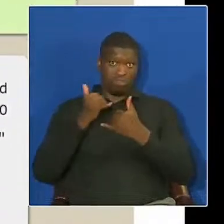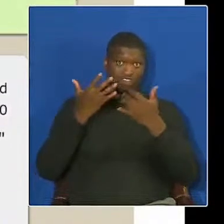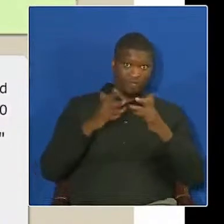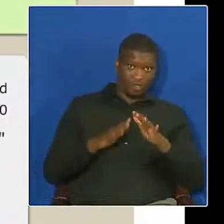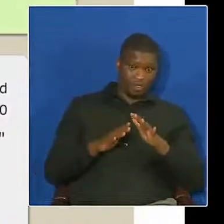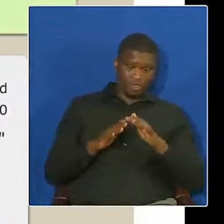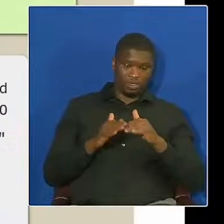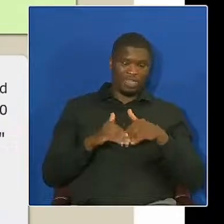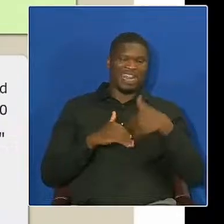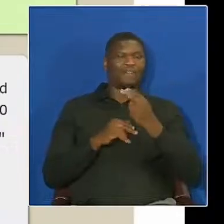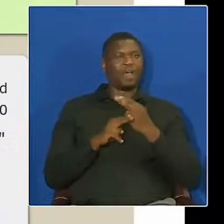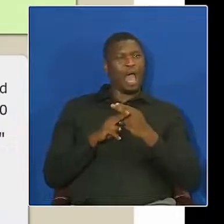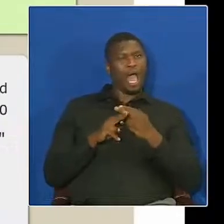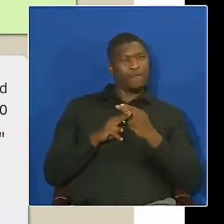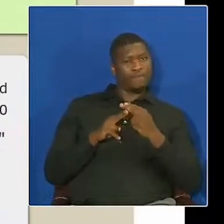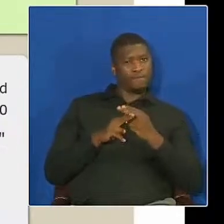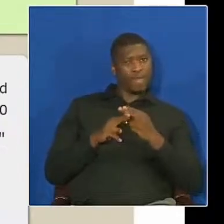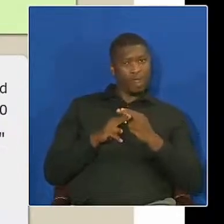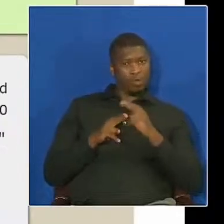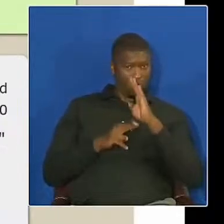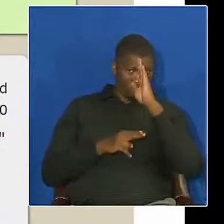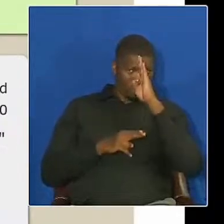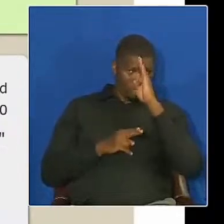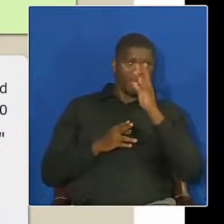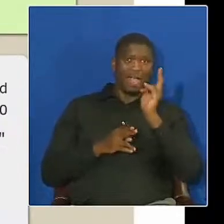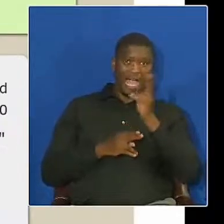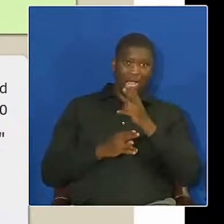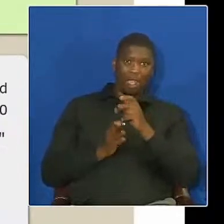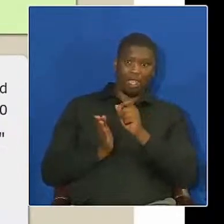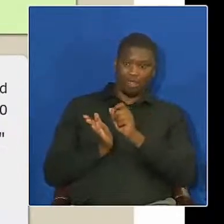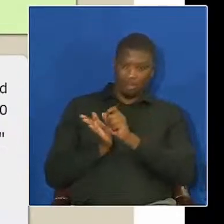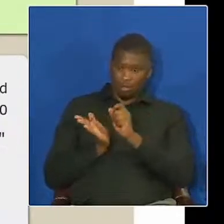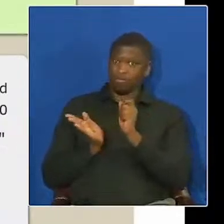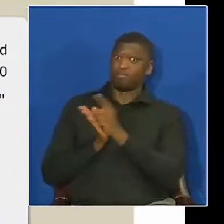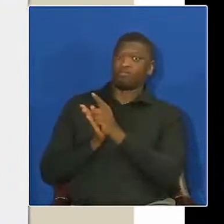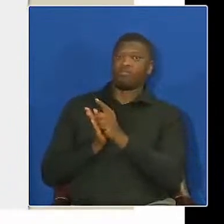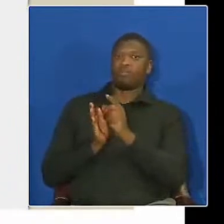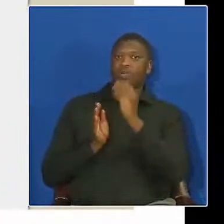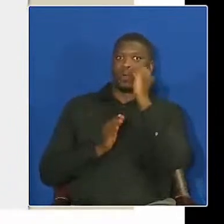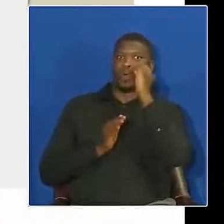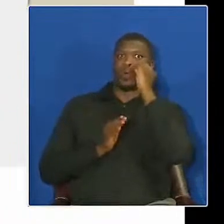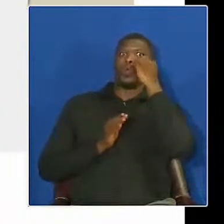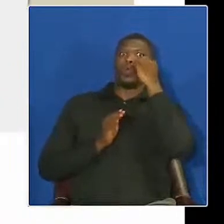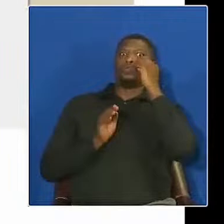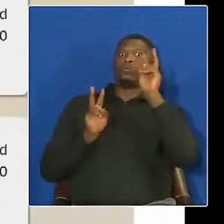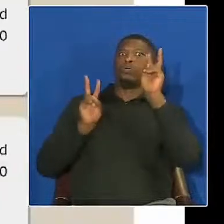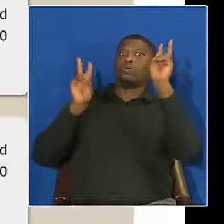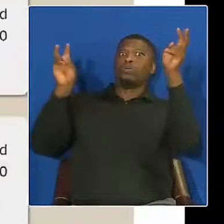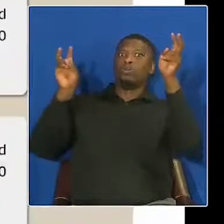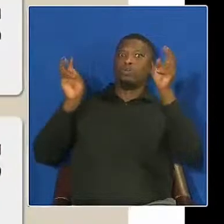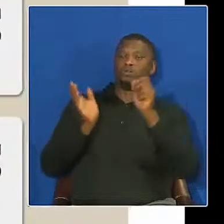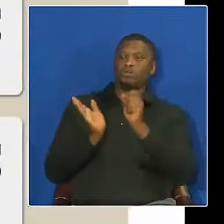Mr. Brown Mokgotsi is sending another breaking news.